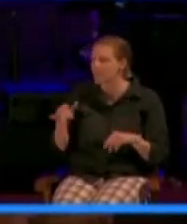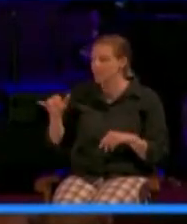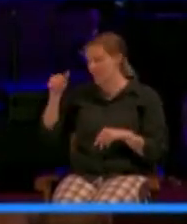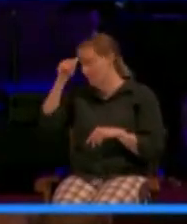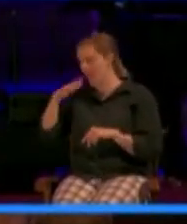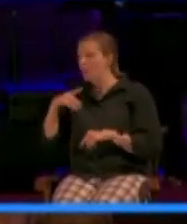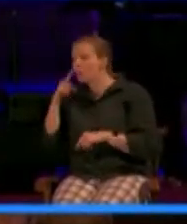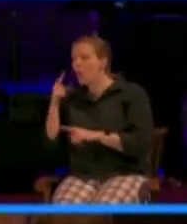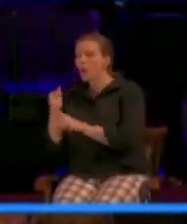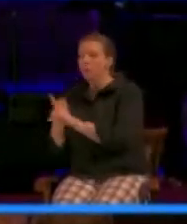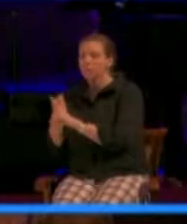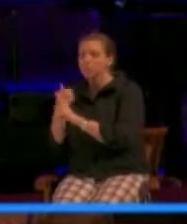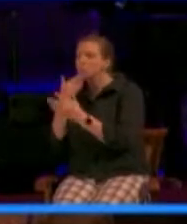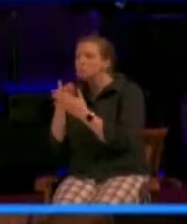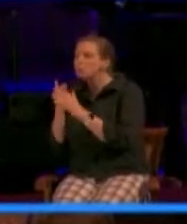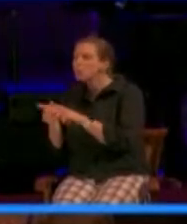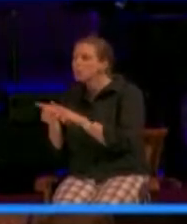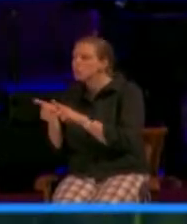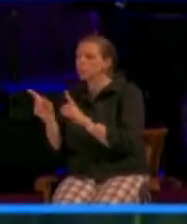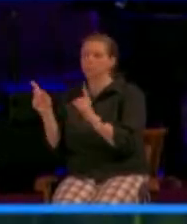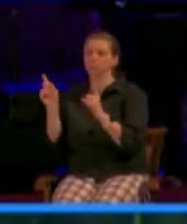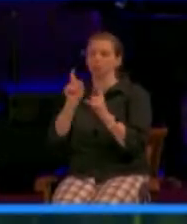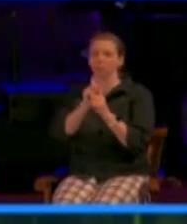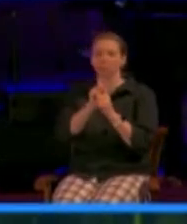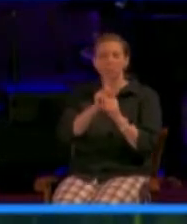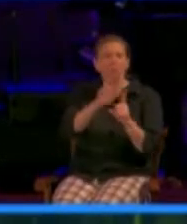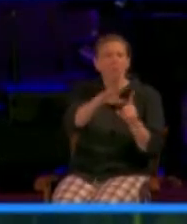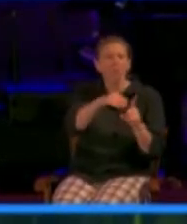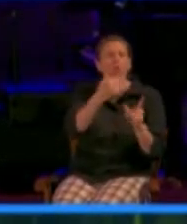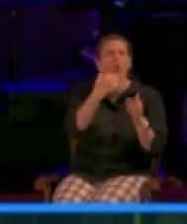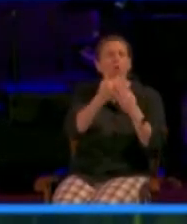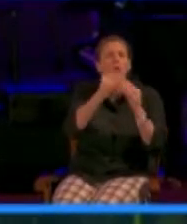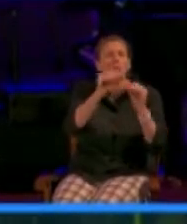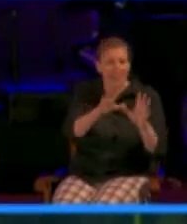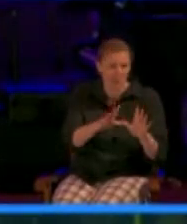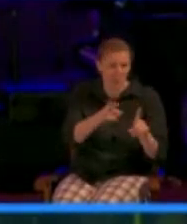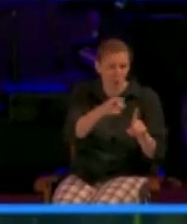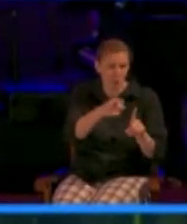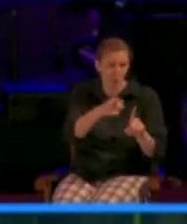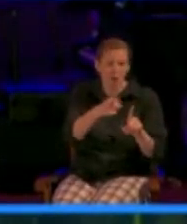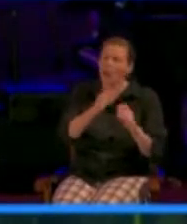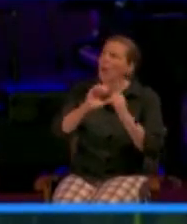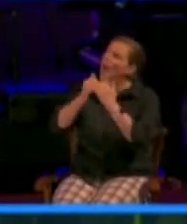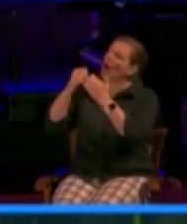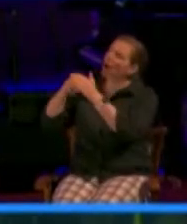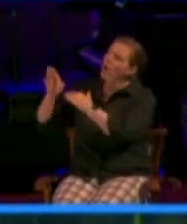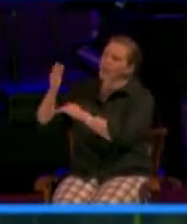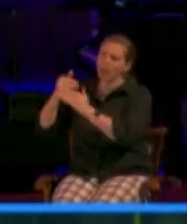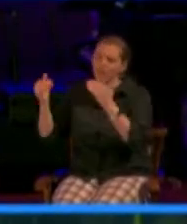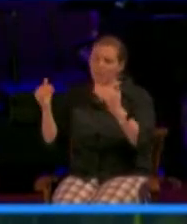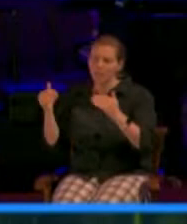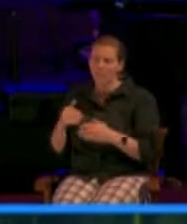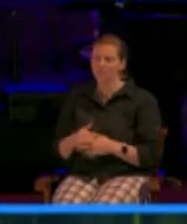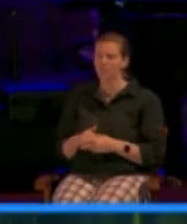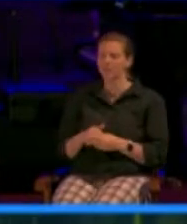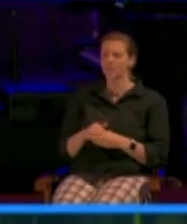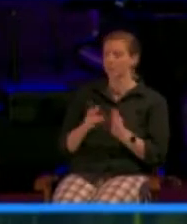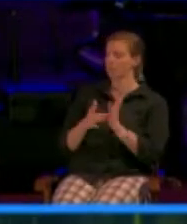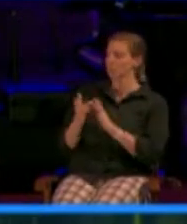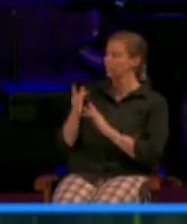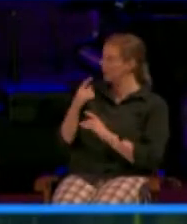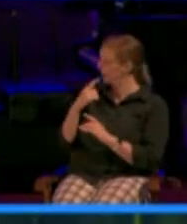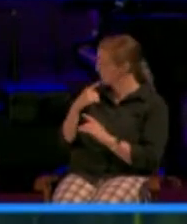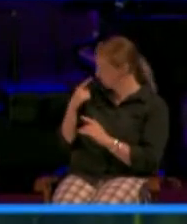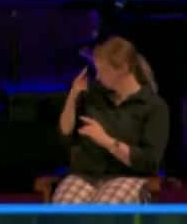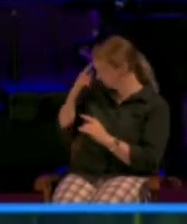next verse. You know the commandments. Do not murder, do not commit adultery, do not steal, do not bear